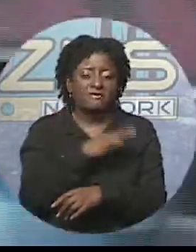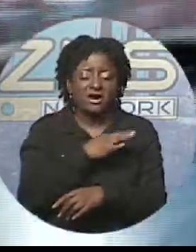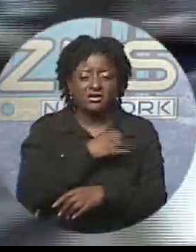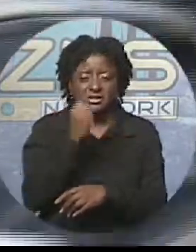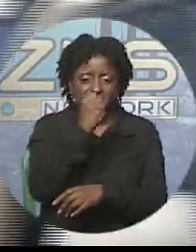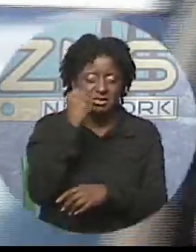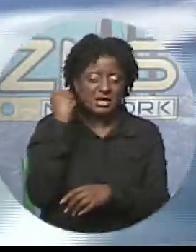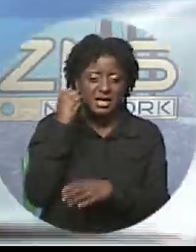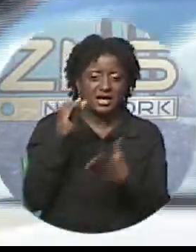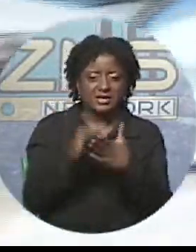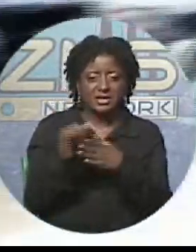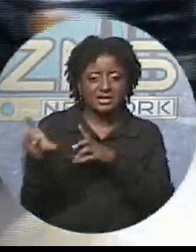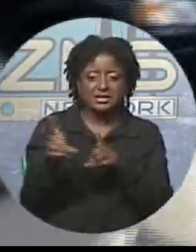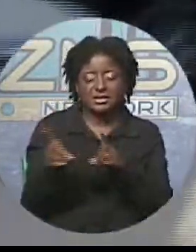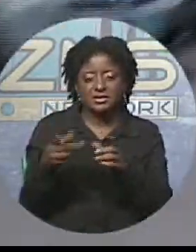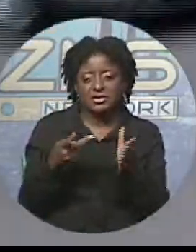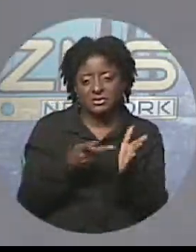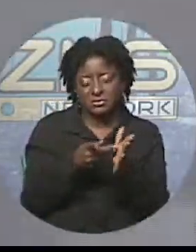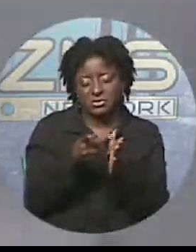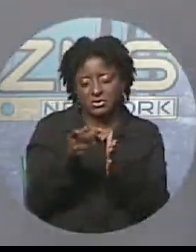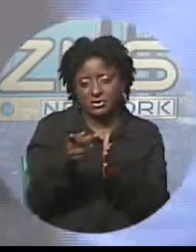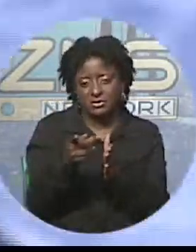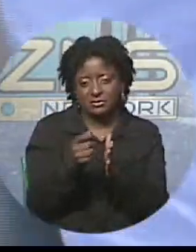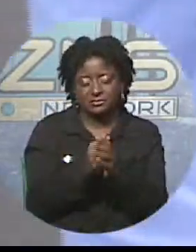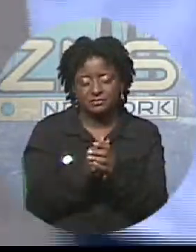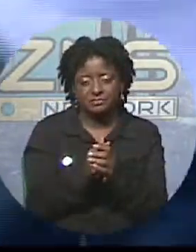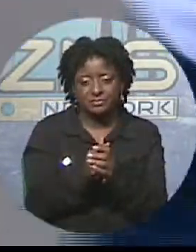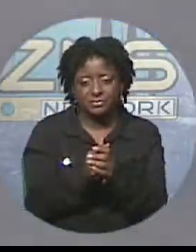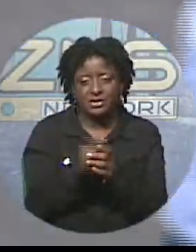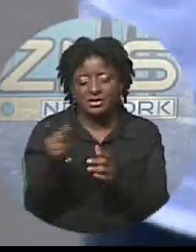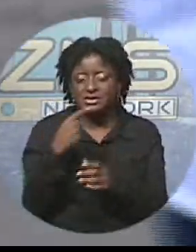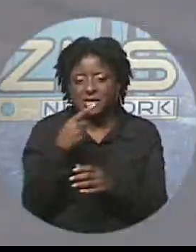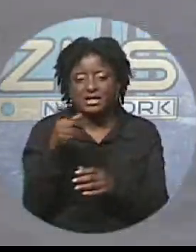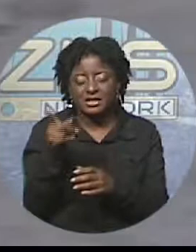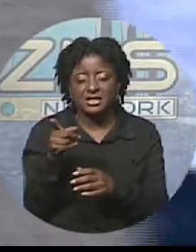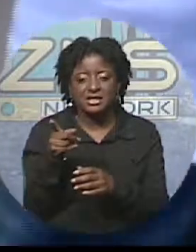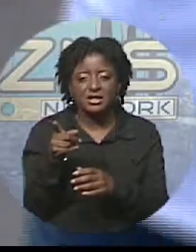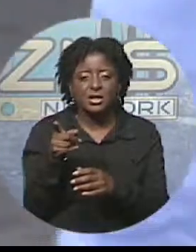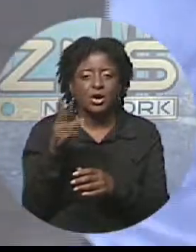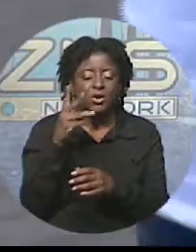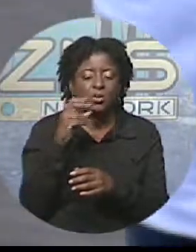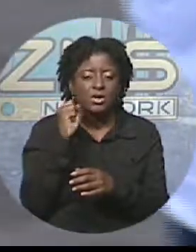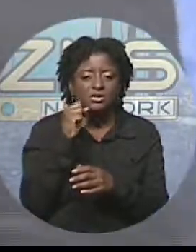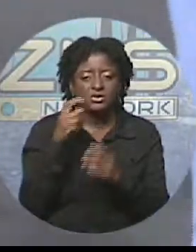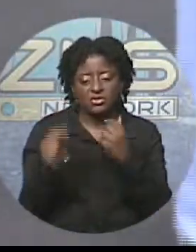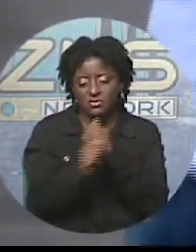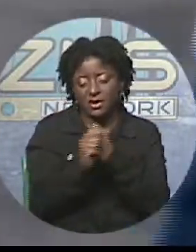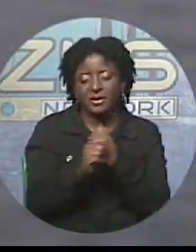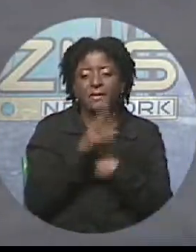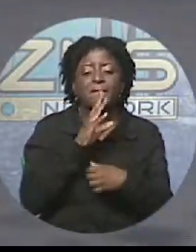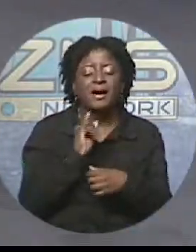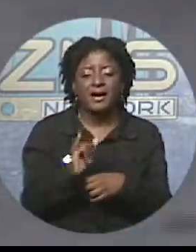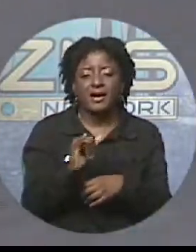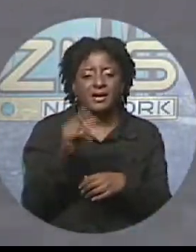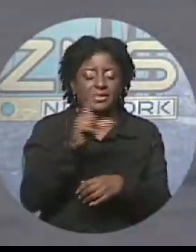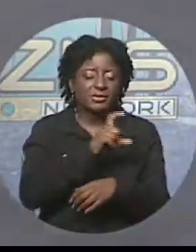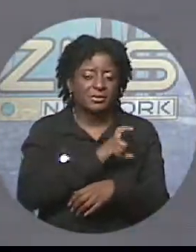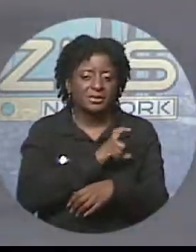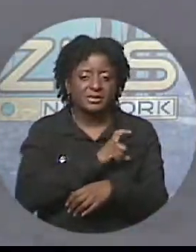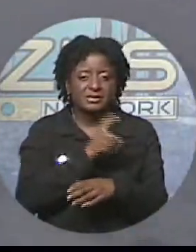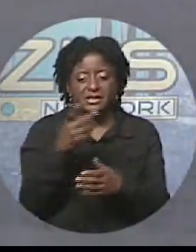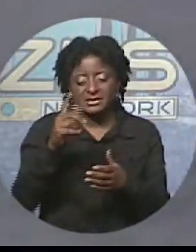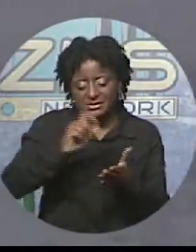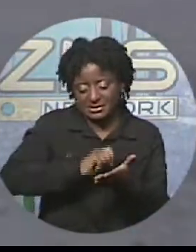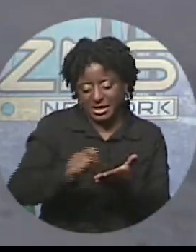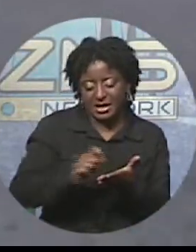but instead, she said, he told her that he was tortured by police and later signed the statement because he was in fear. McKinsey concluded that Farrington